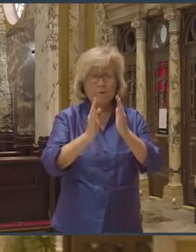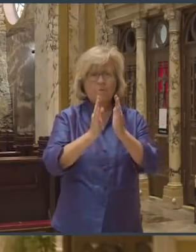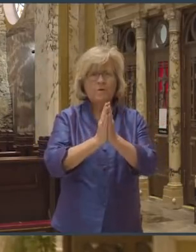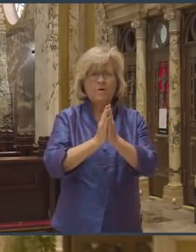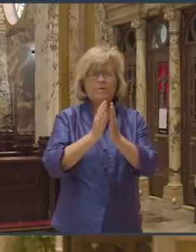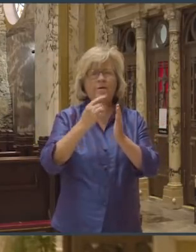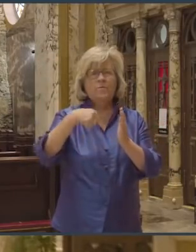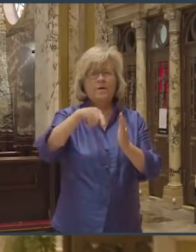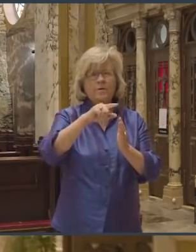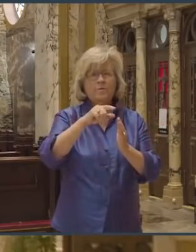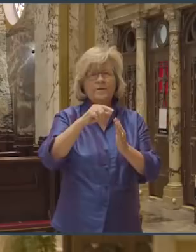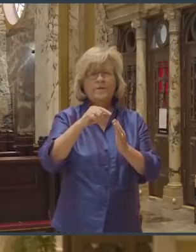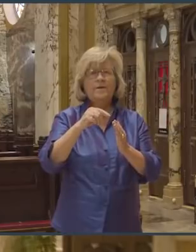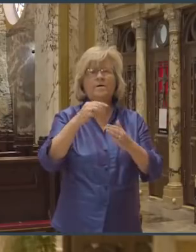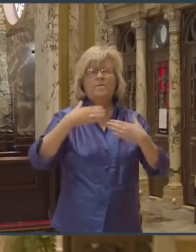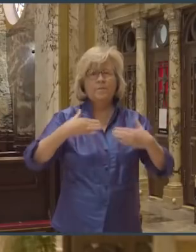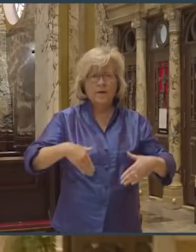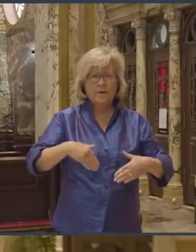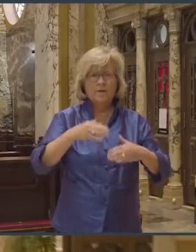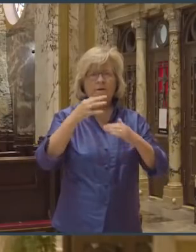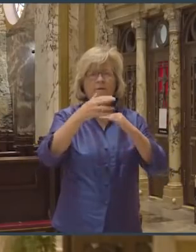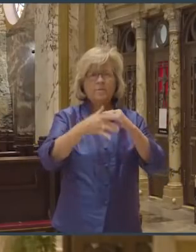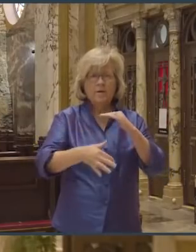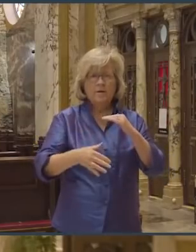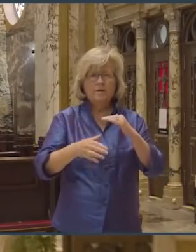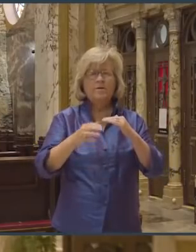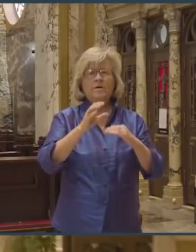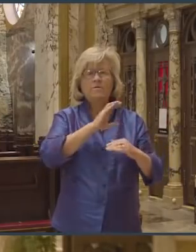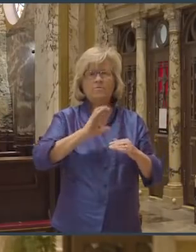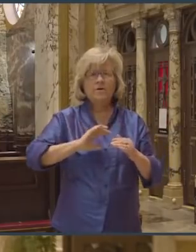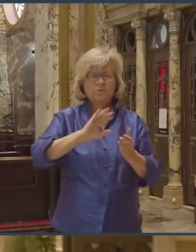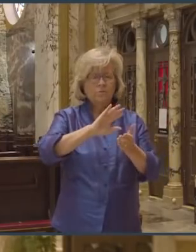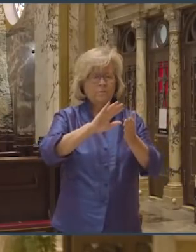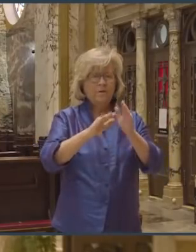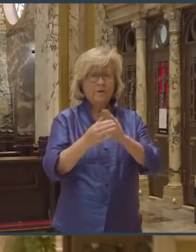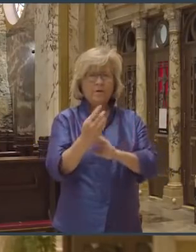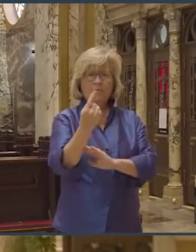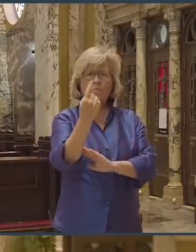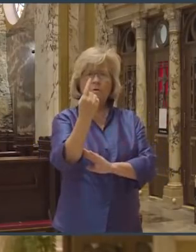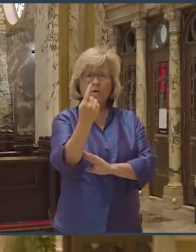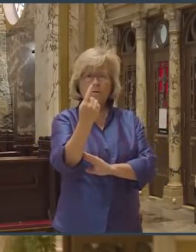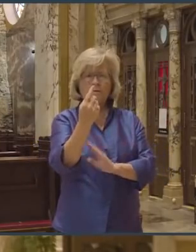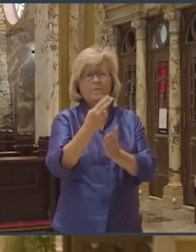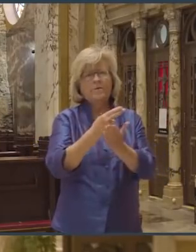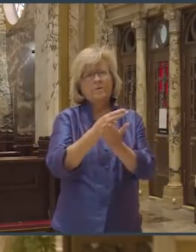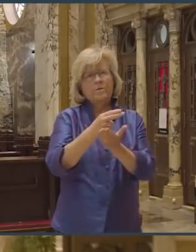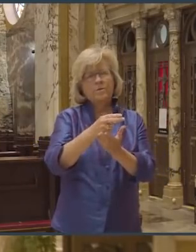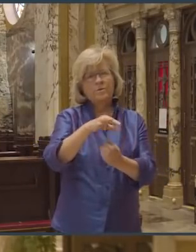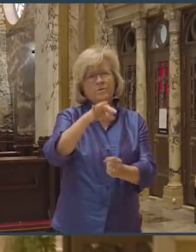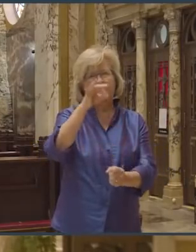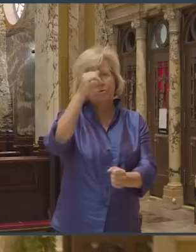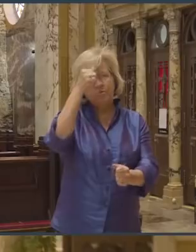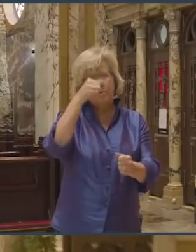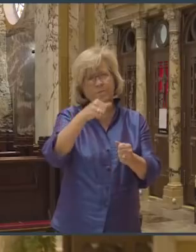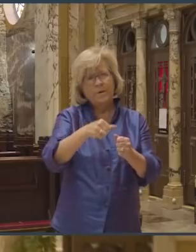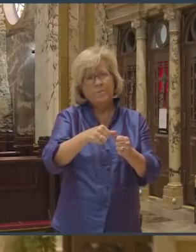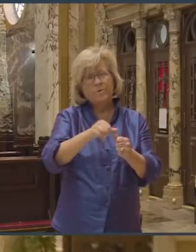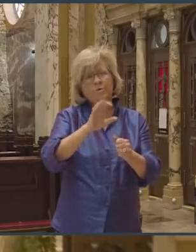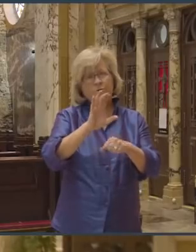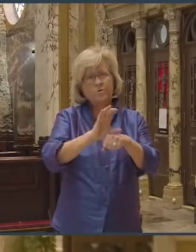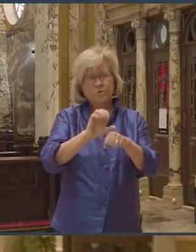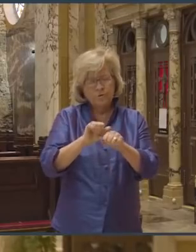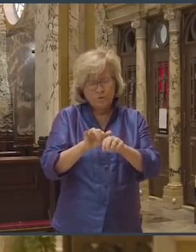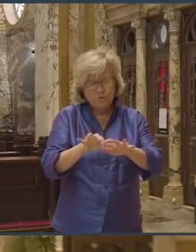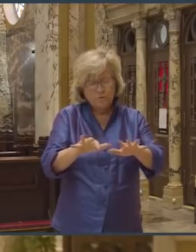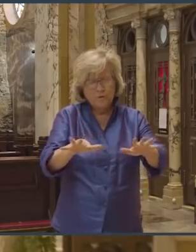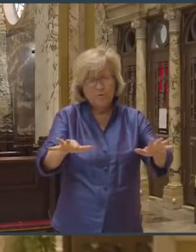partaking of the body and blood of Christ, we may be gathered into one by the Holy Spirit. Remember, Lord, your church spread